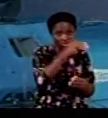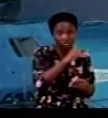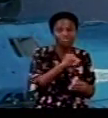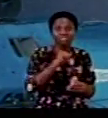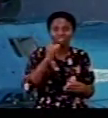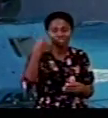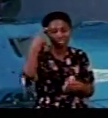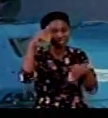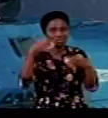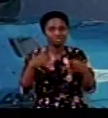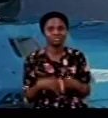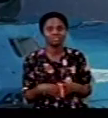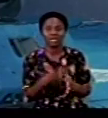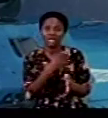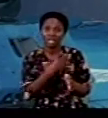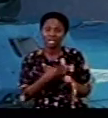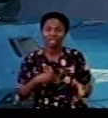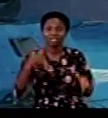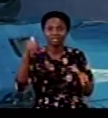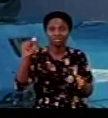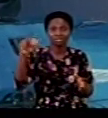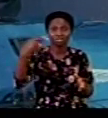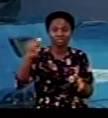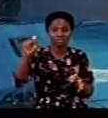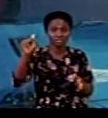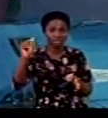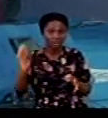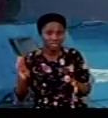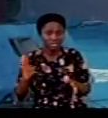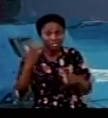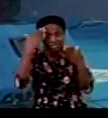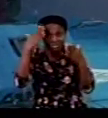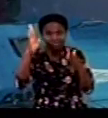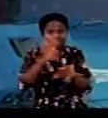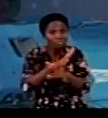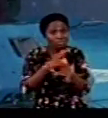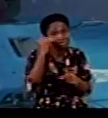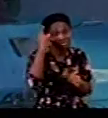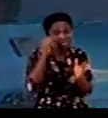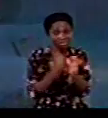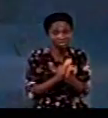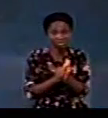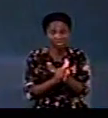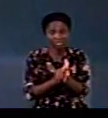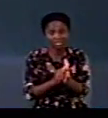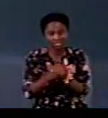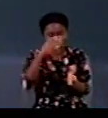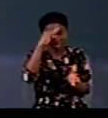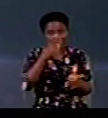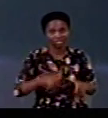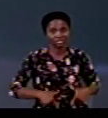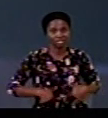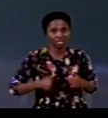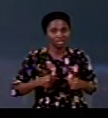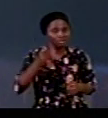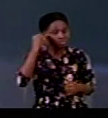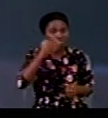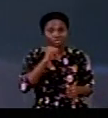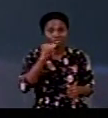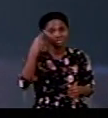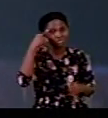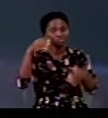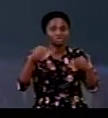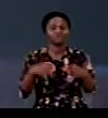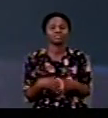at the conviction there. Not for sale. Look at the courage there, not for sale. Look at the